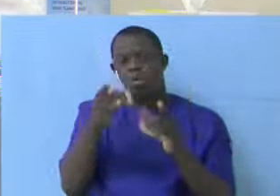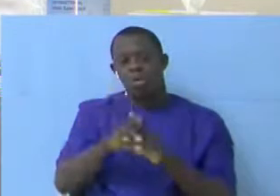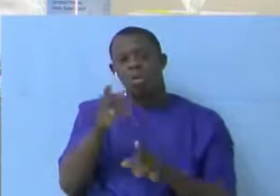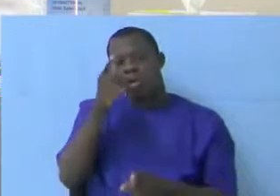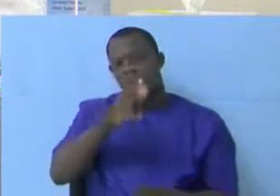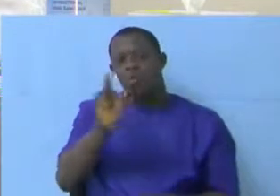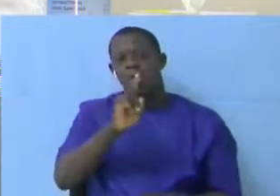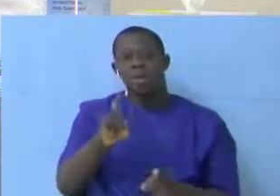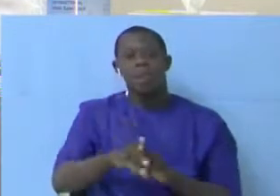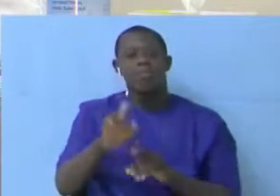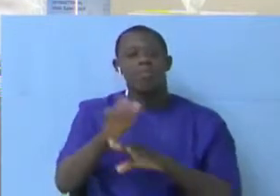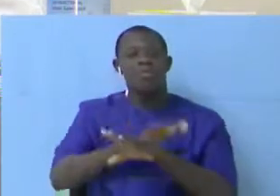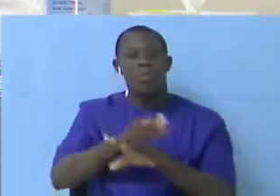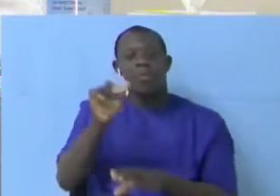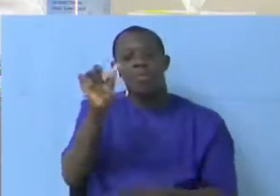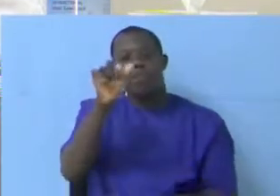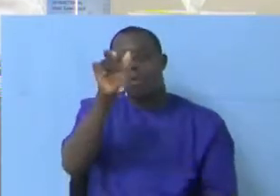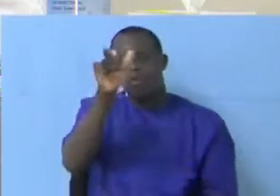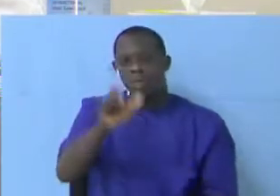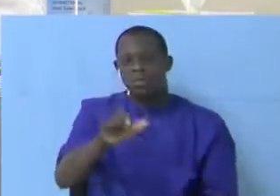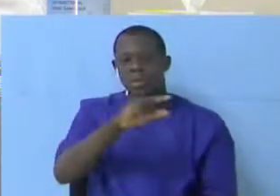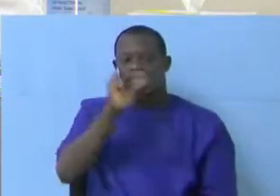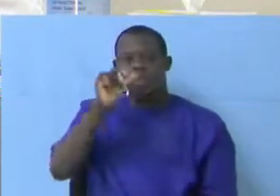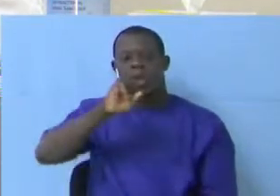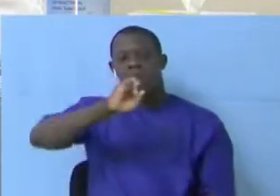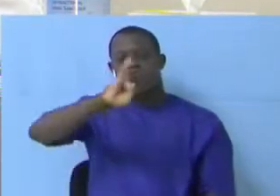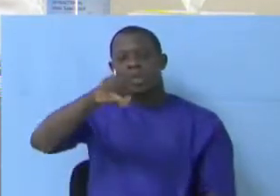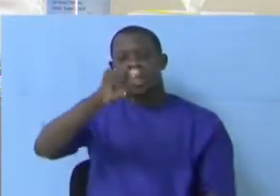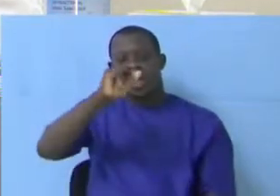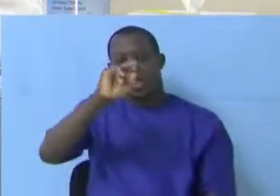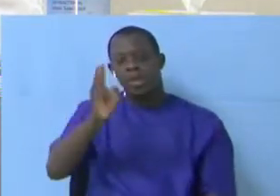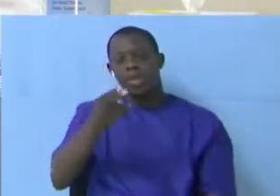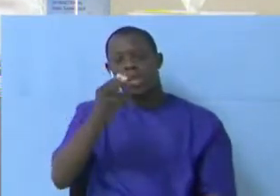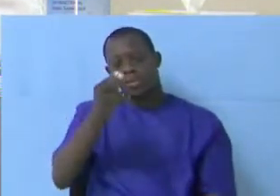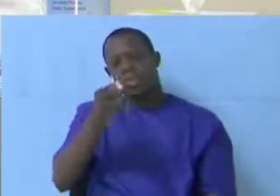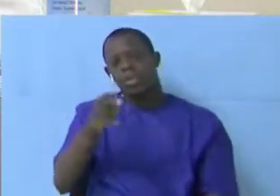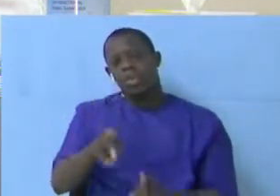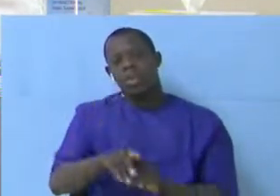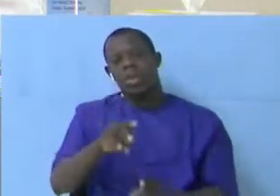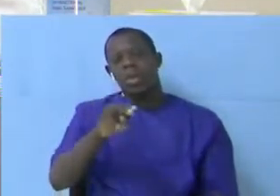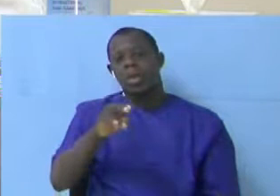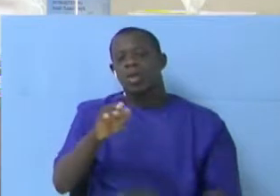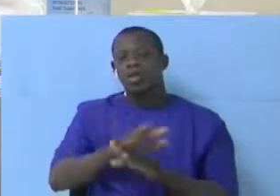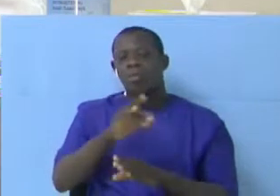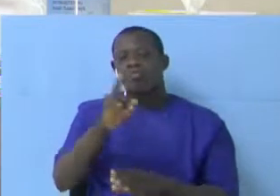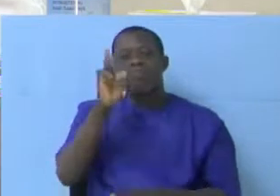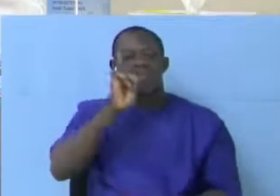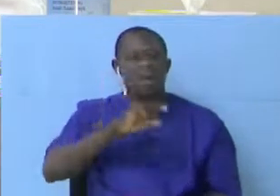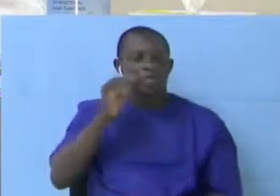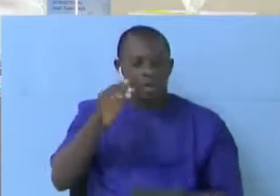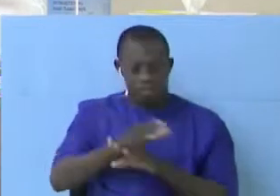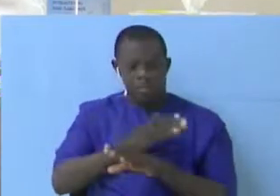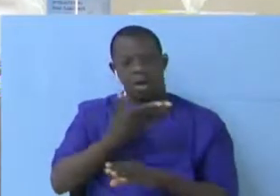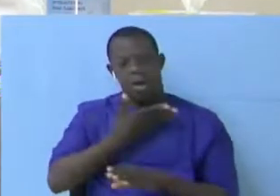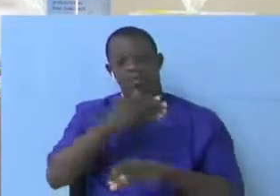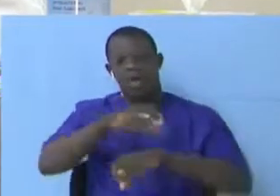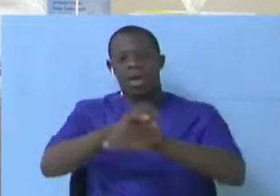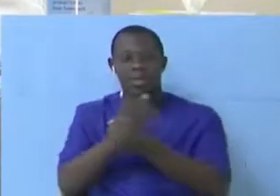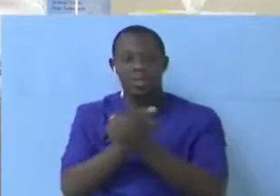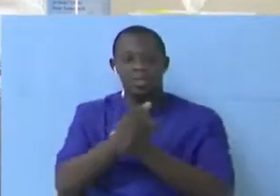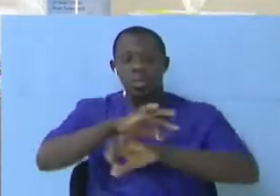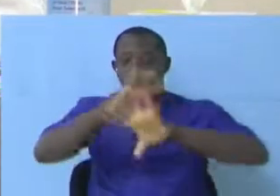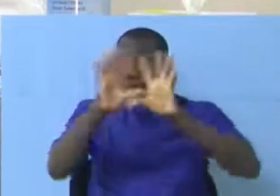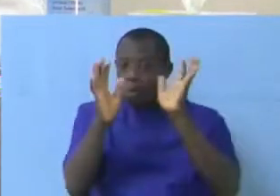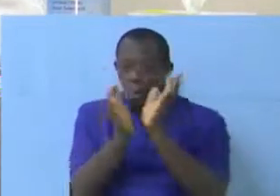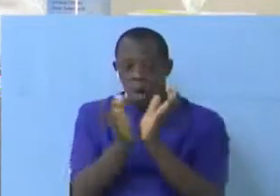also arrested. Jaja Nyas fana na bululal fana kita molle me anan ko ye mutale. Yeah, all those that were involved, their parents were arrested.